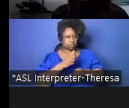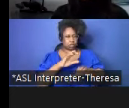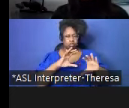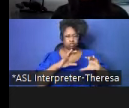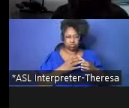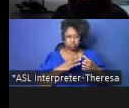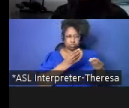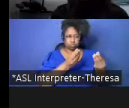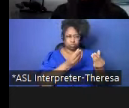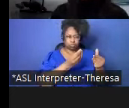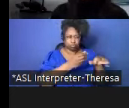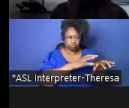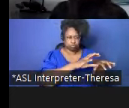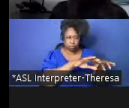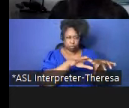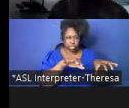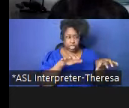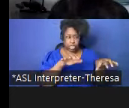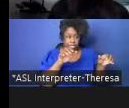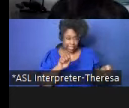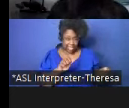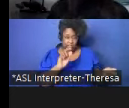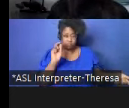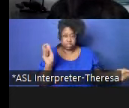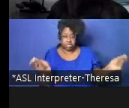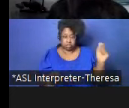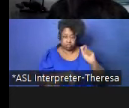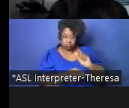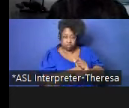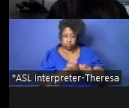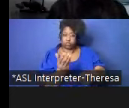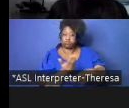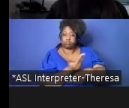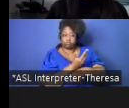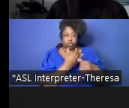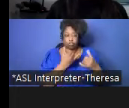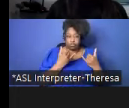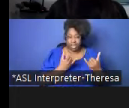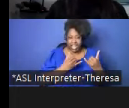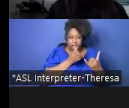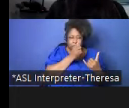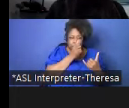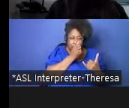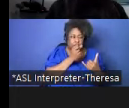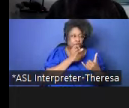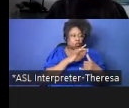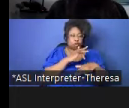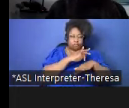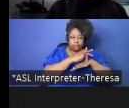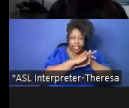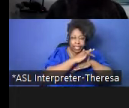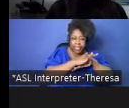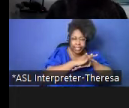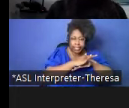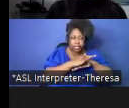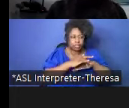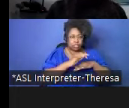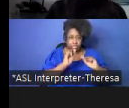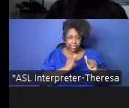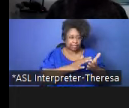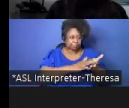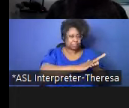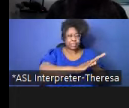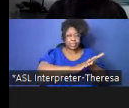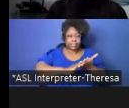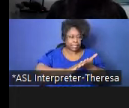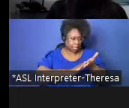can be converted, maybe from private vacant properties to be cleaned up and